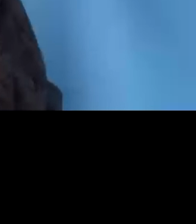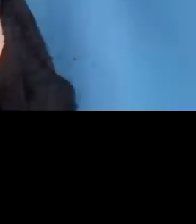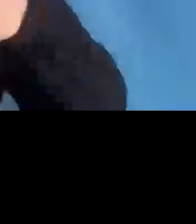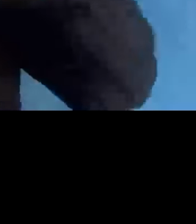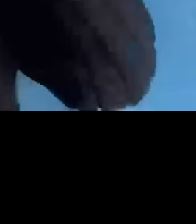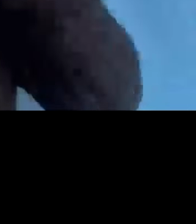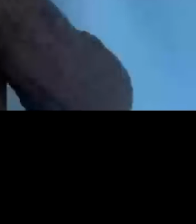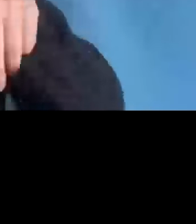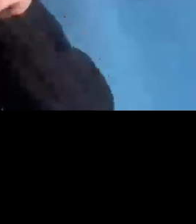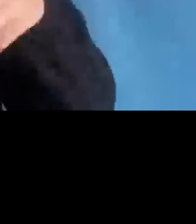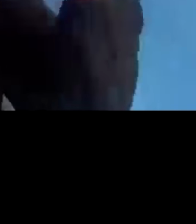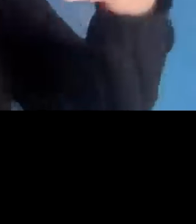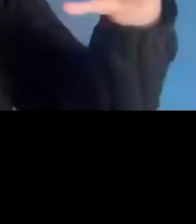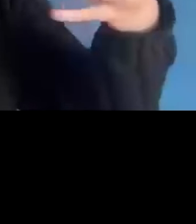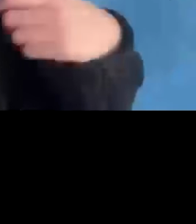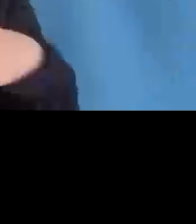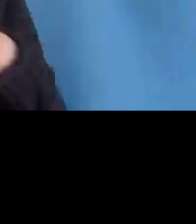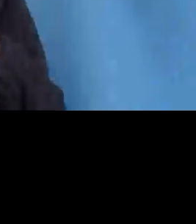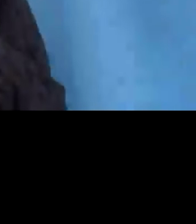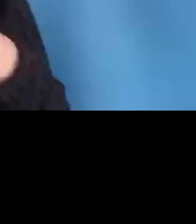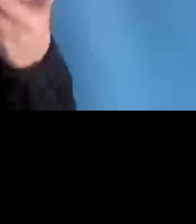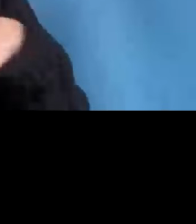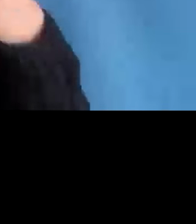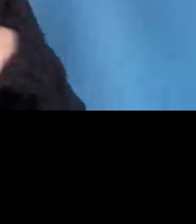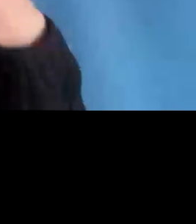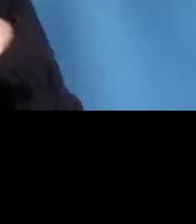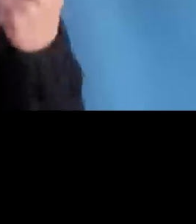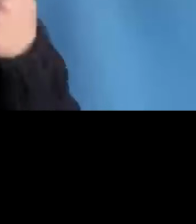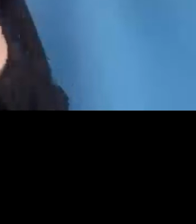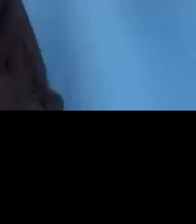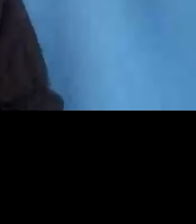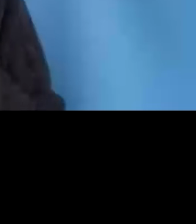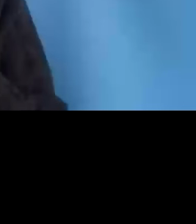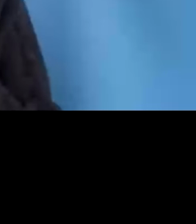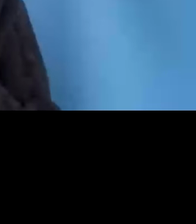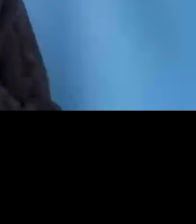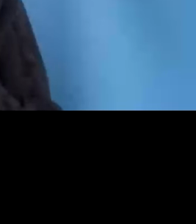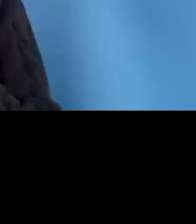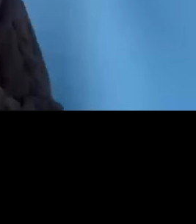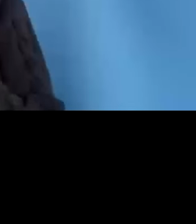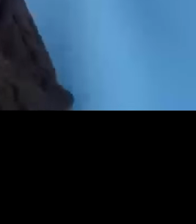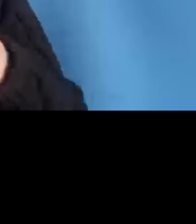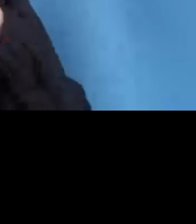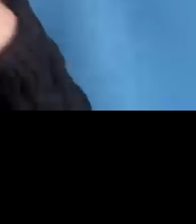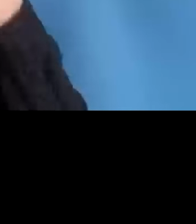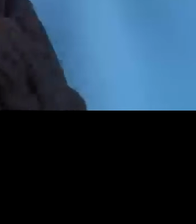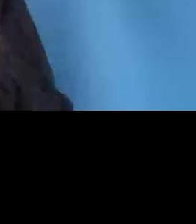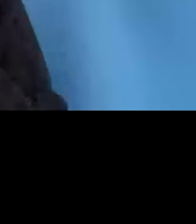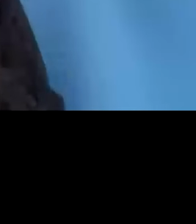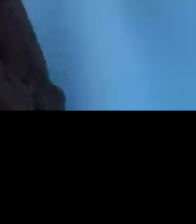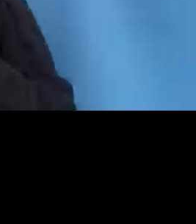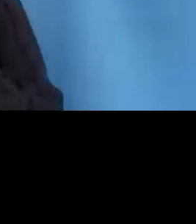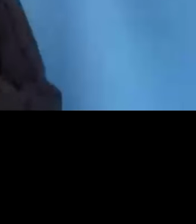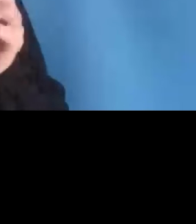light bulb moments and finding insights that reshaped the way that I was thinking about impact, communication,